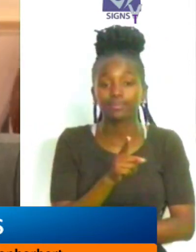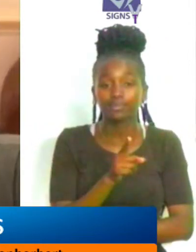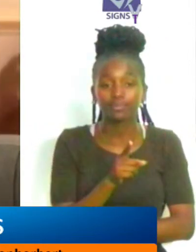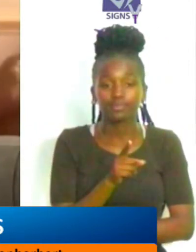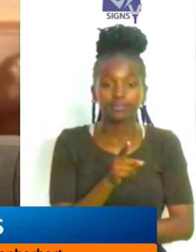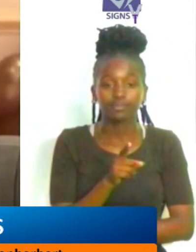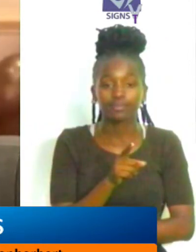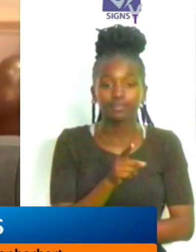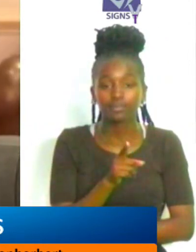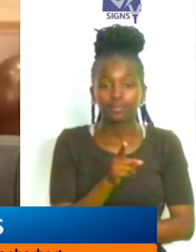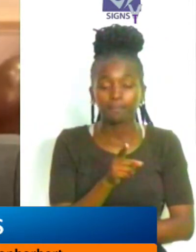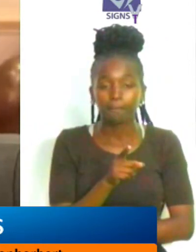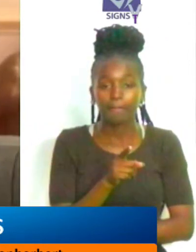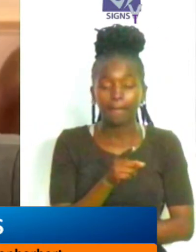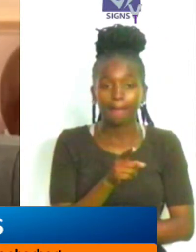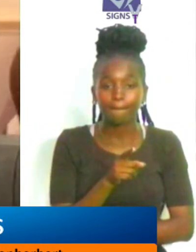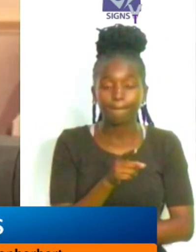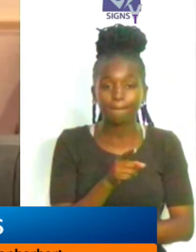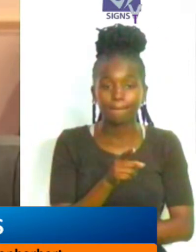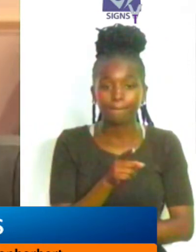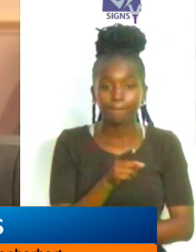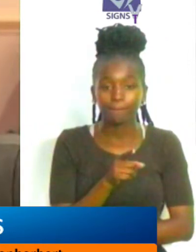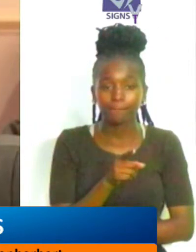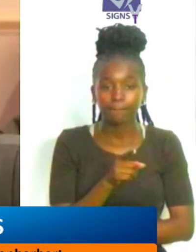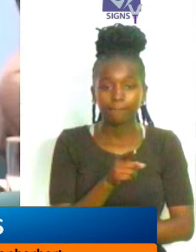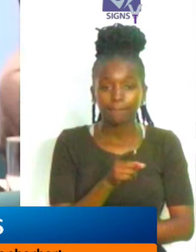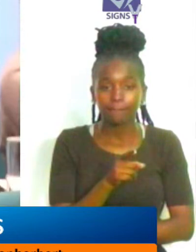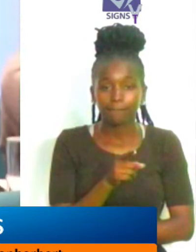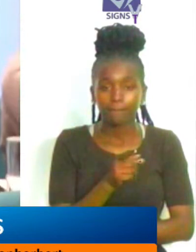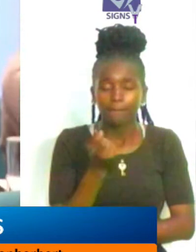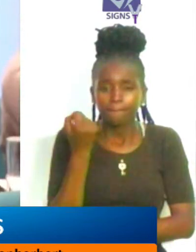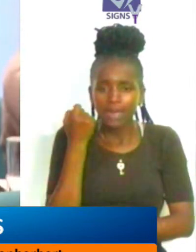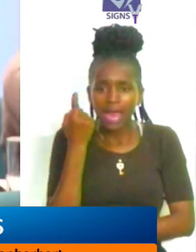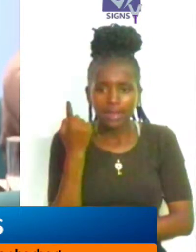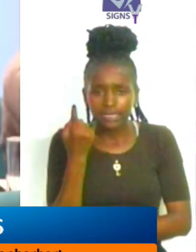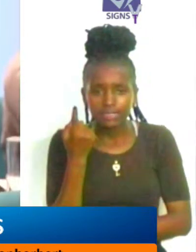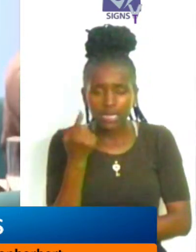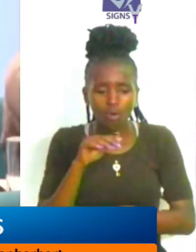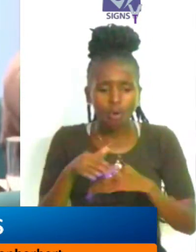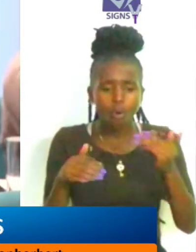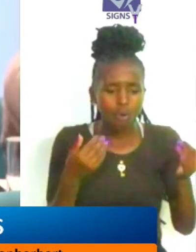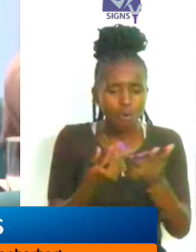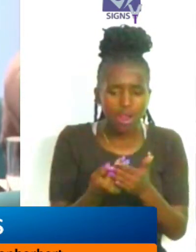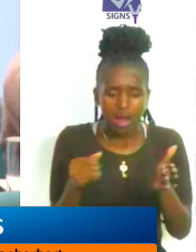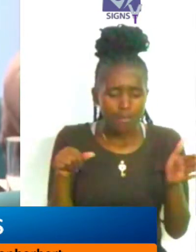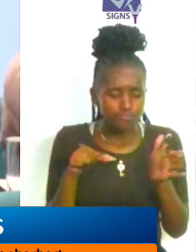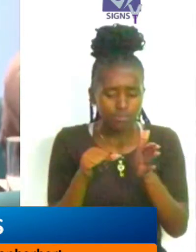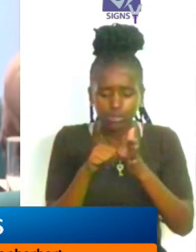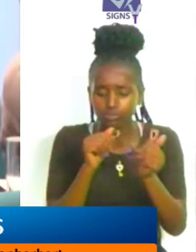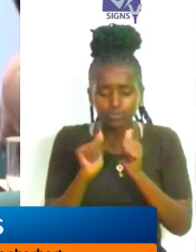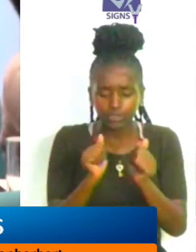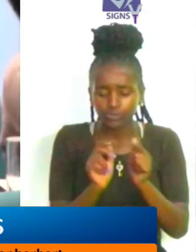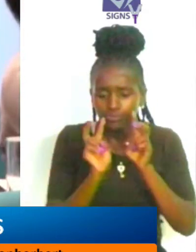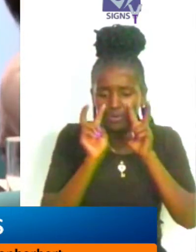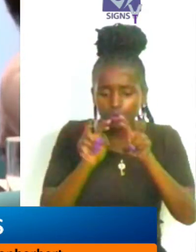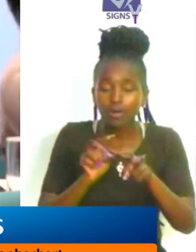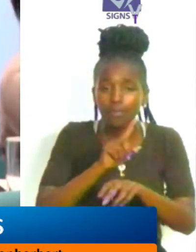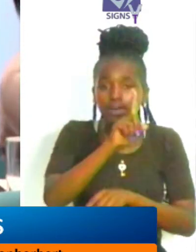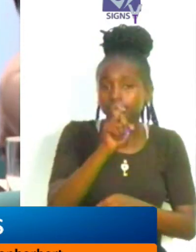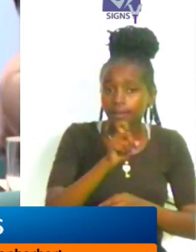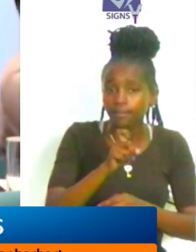the abnormal curve that has been attained by this. Until and unless there is